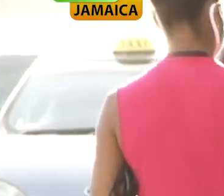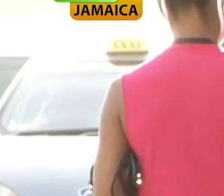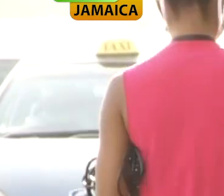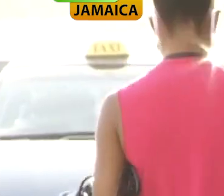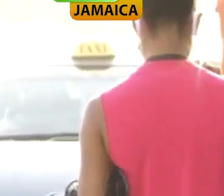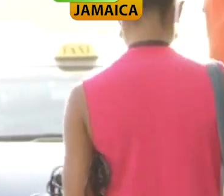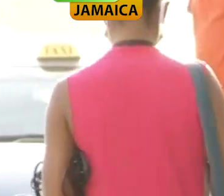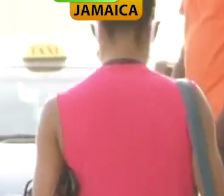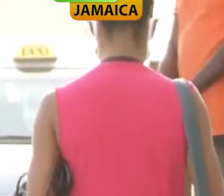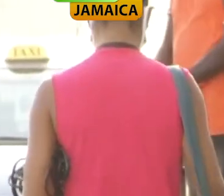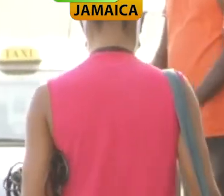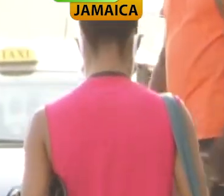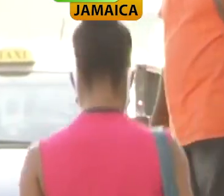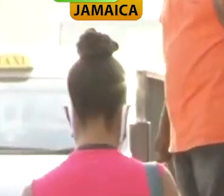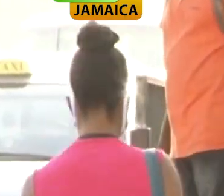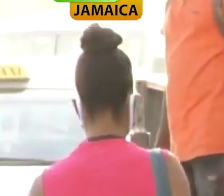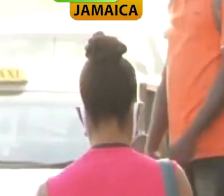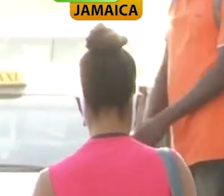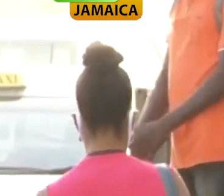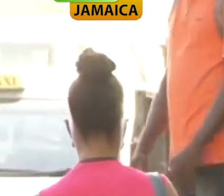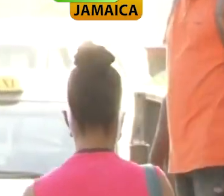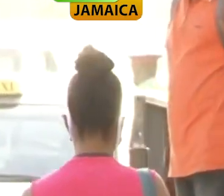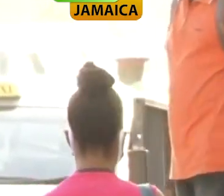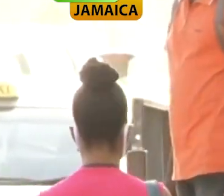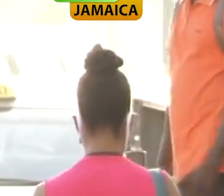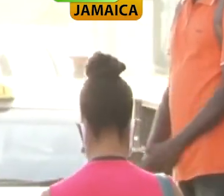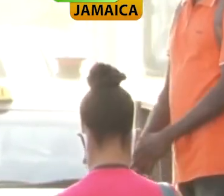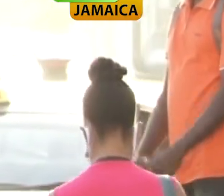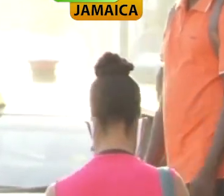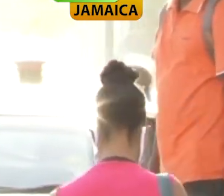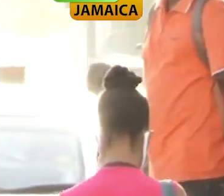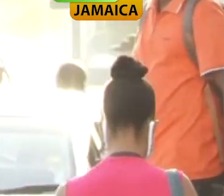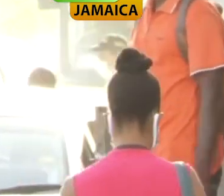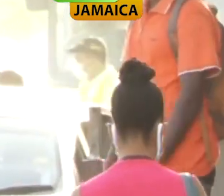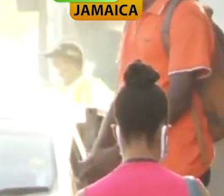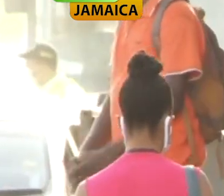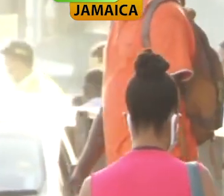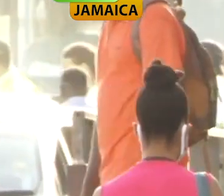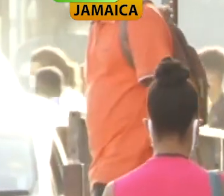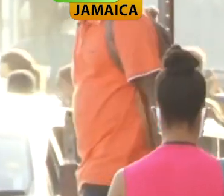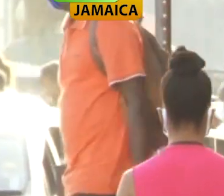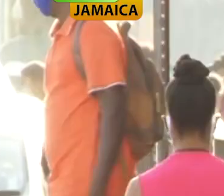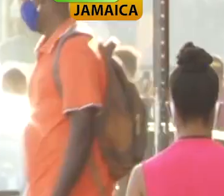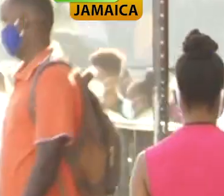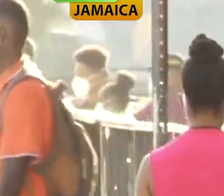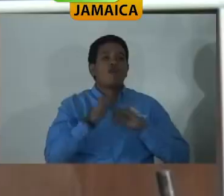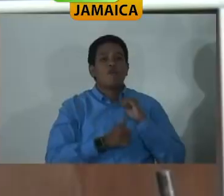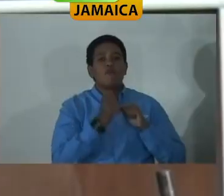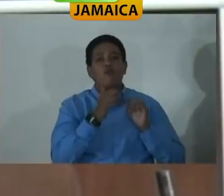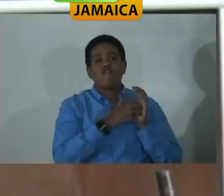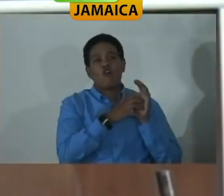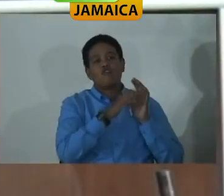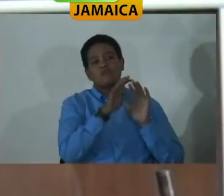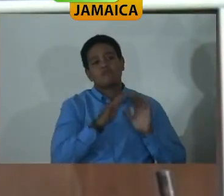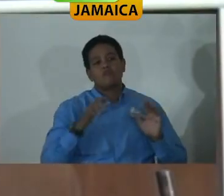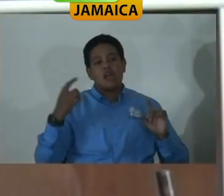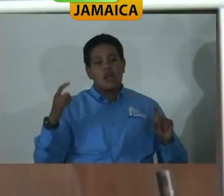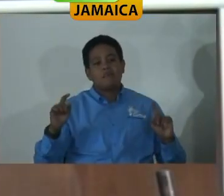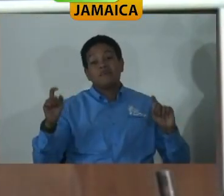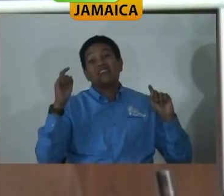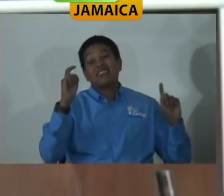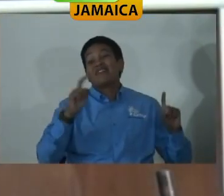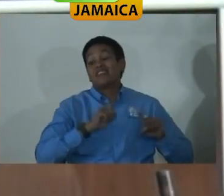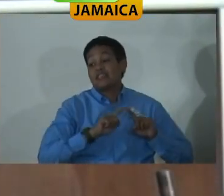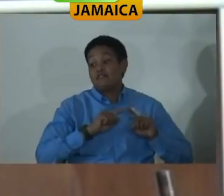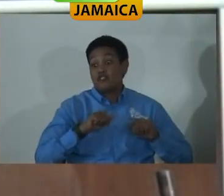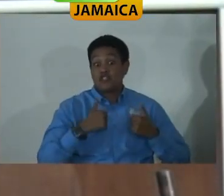release of 2020 rates. He also reiterated his call for more to be done for the most vulnerable. Given the